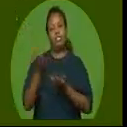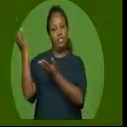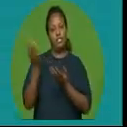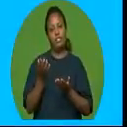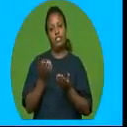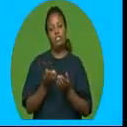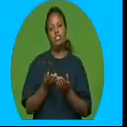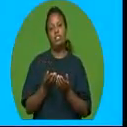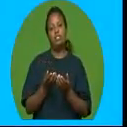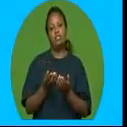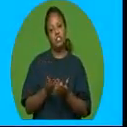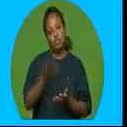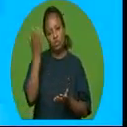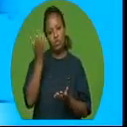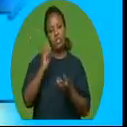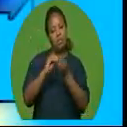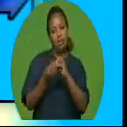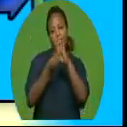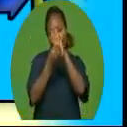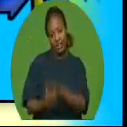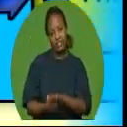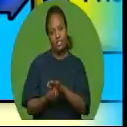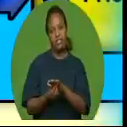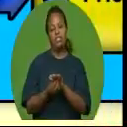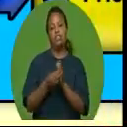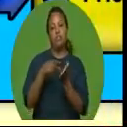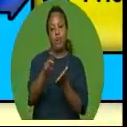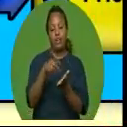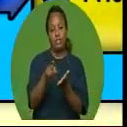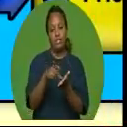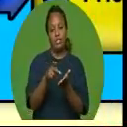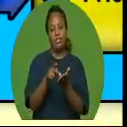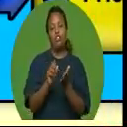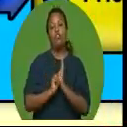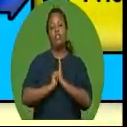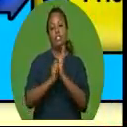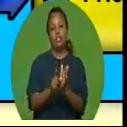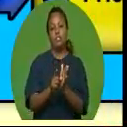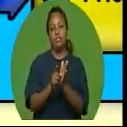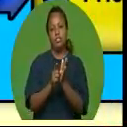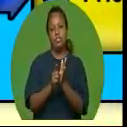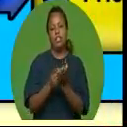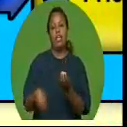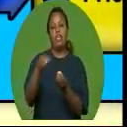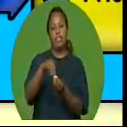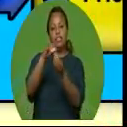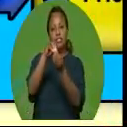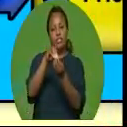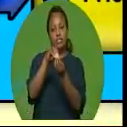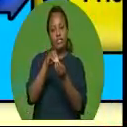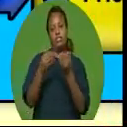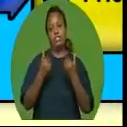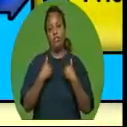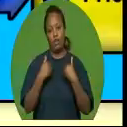resources. A number of factors influence input prices. For instance,